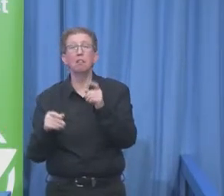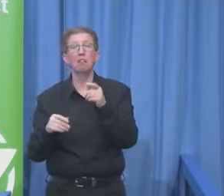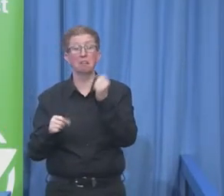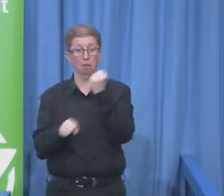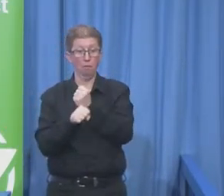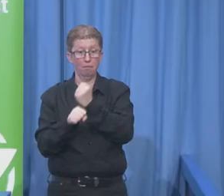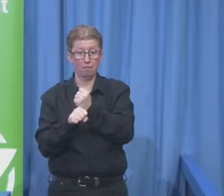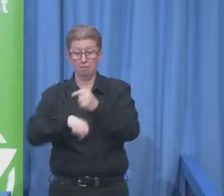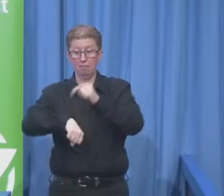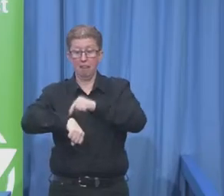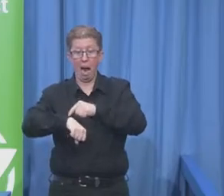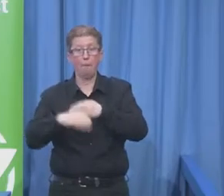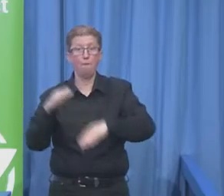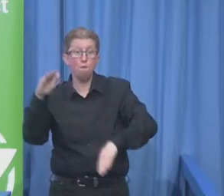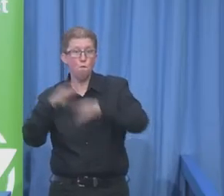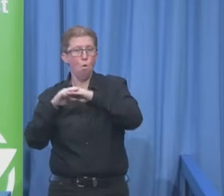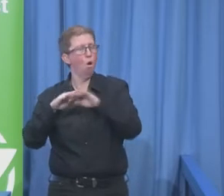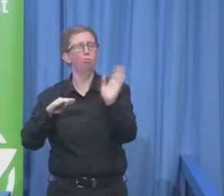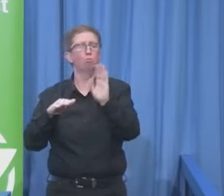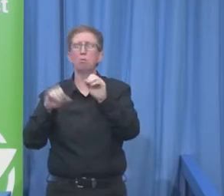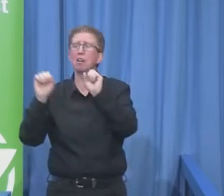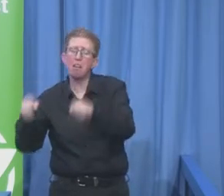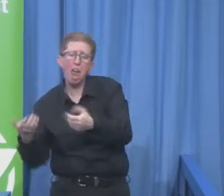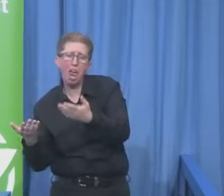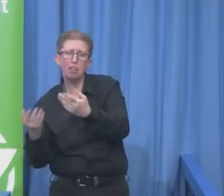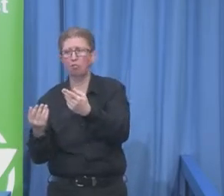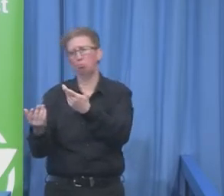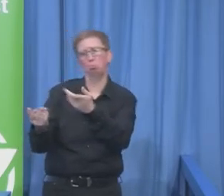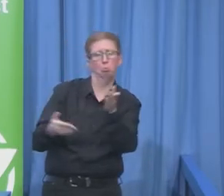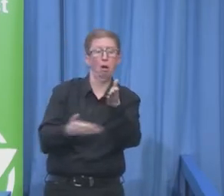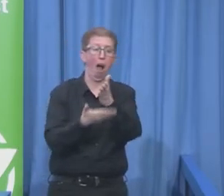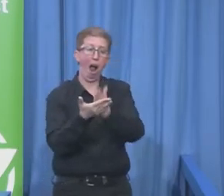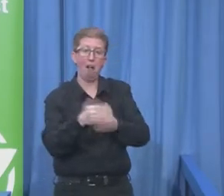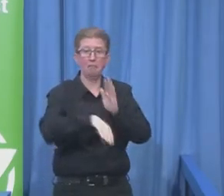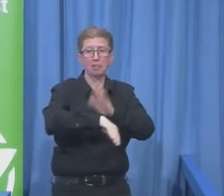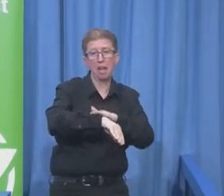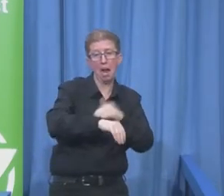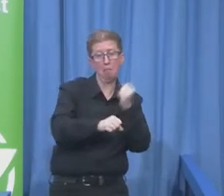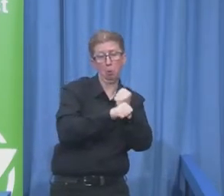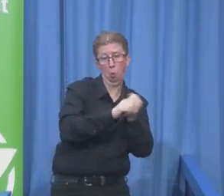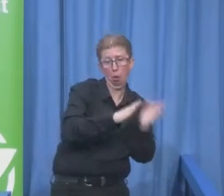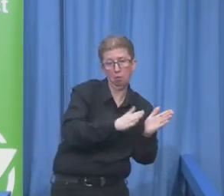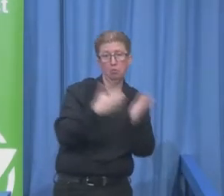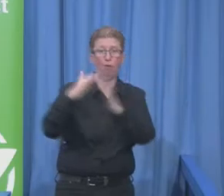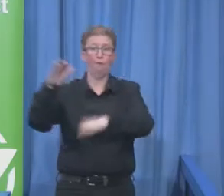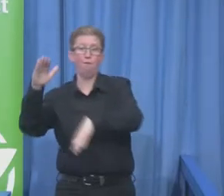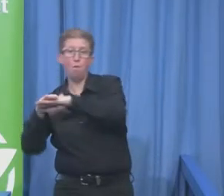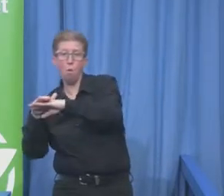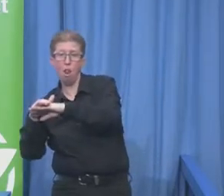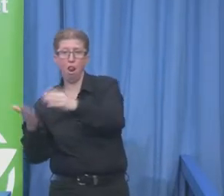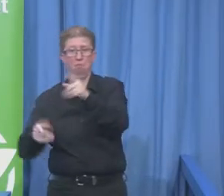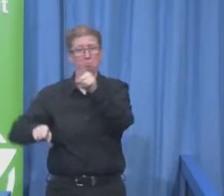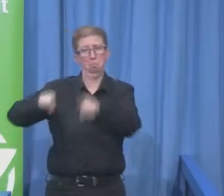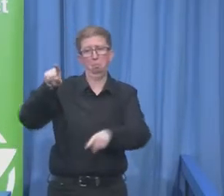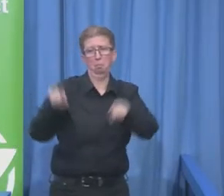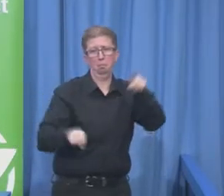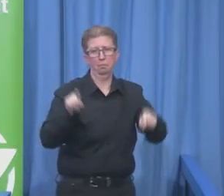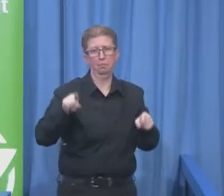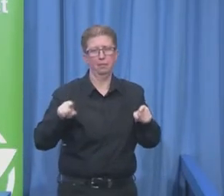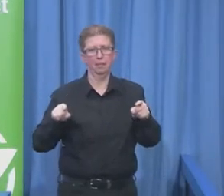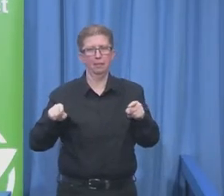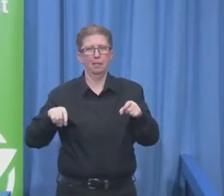And after a 3-month internship, if we find it works well, it culminates into a job opportunity. Also, the